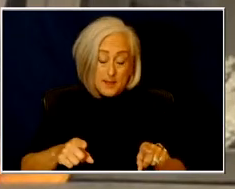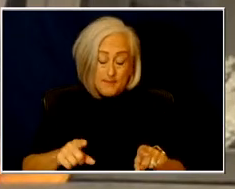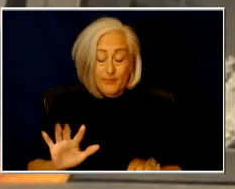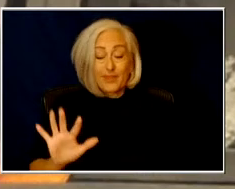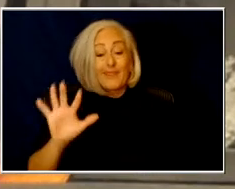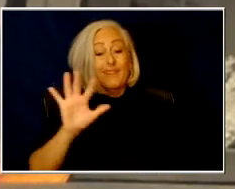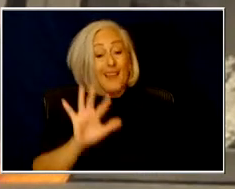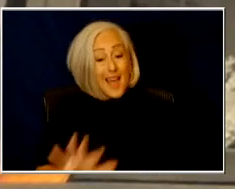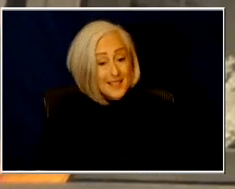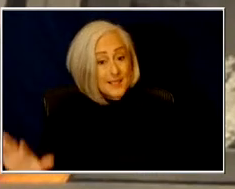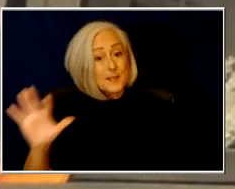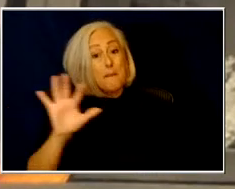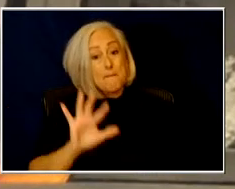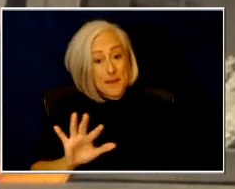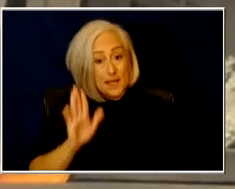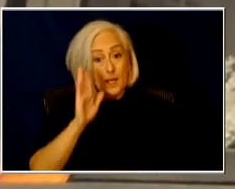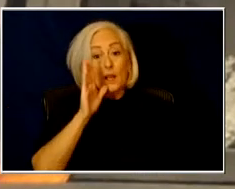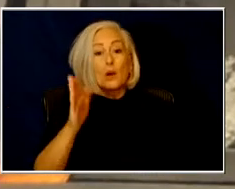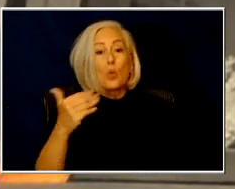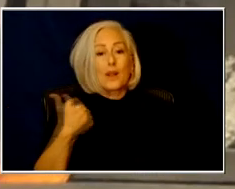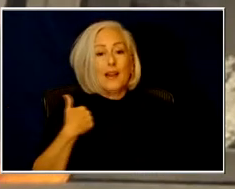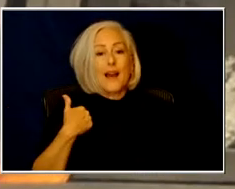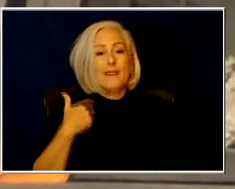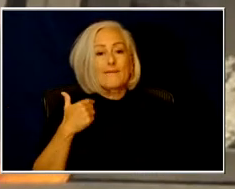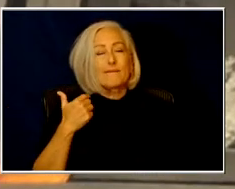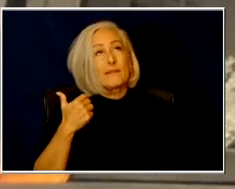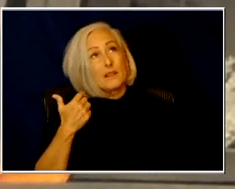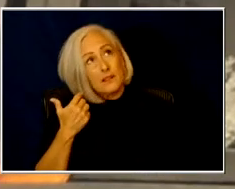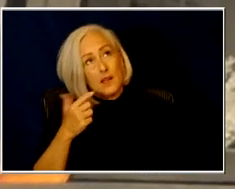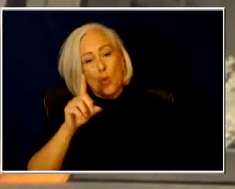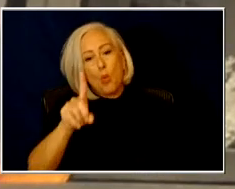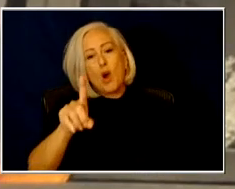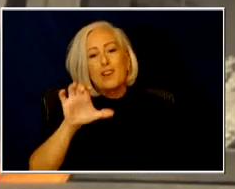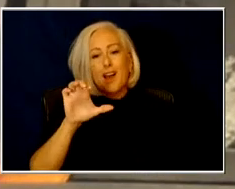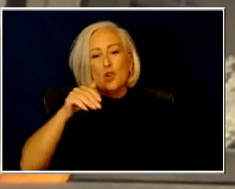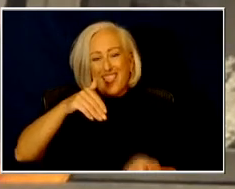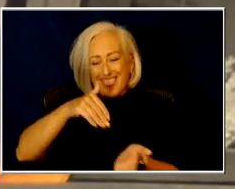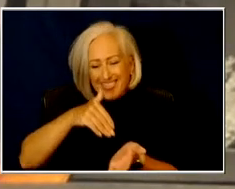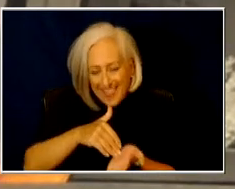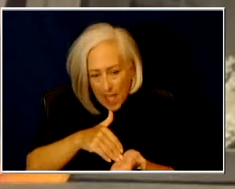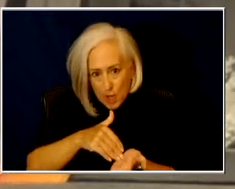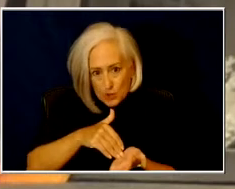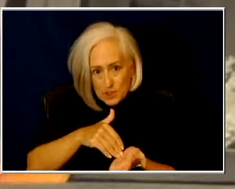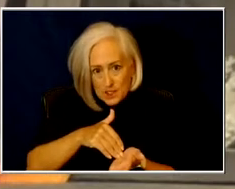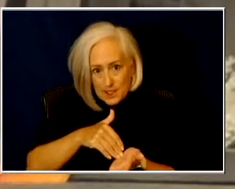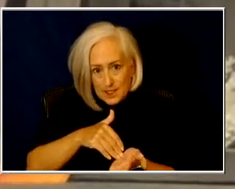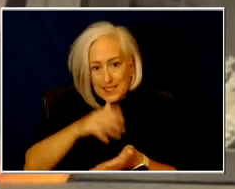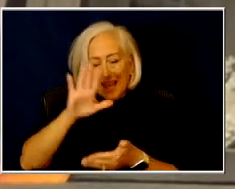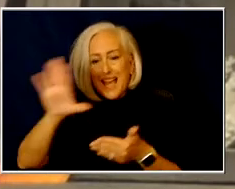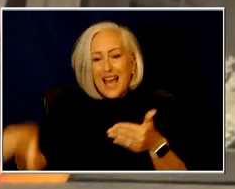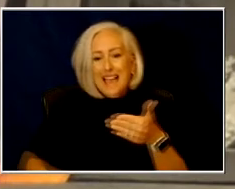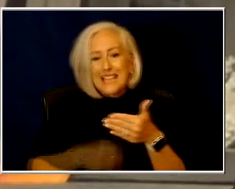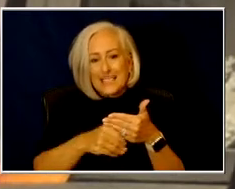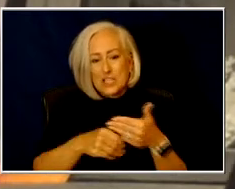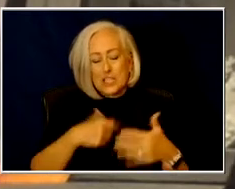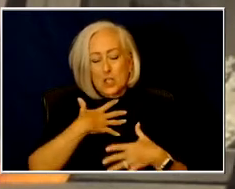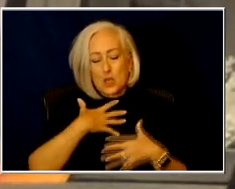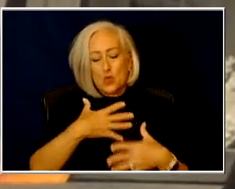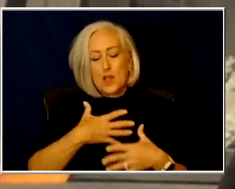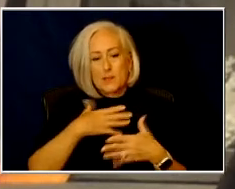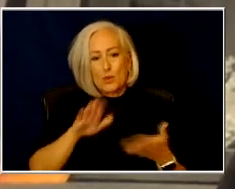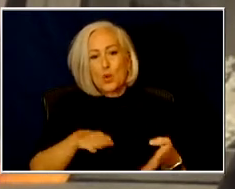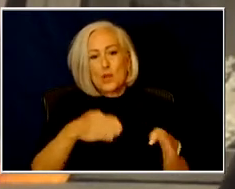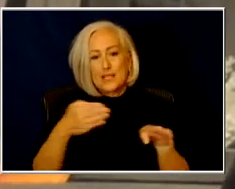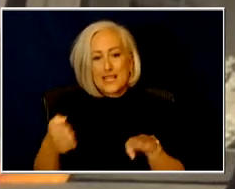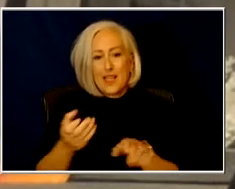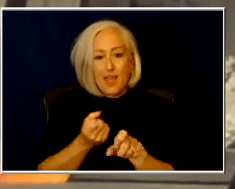we will probably end up around a hundred thousand uh additional respiratory deaths each